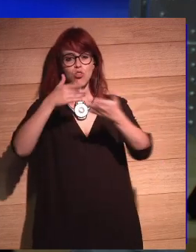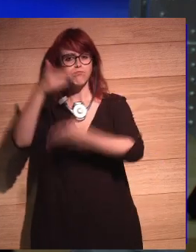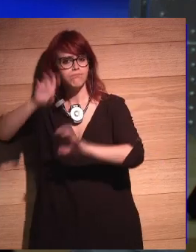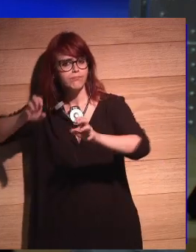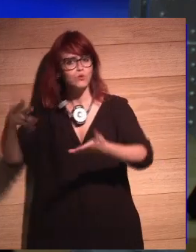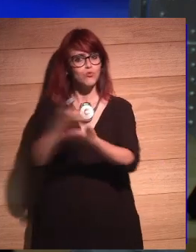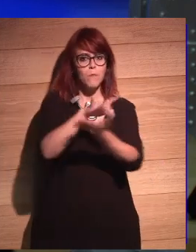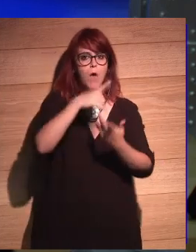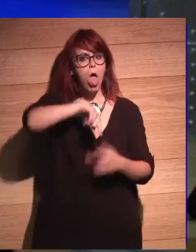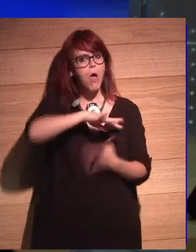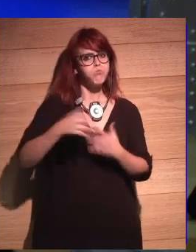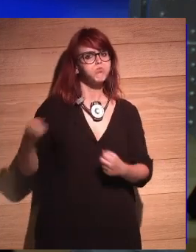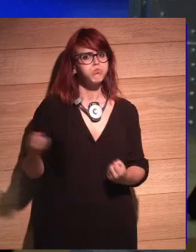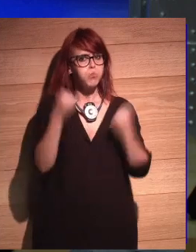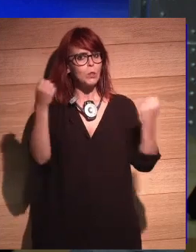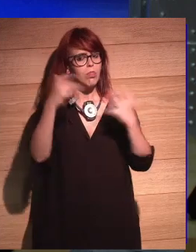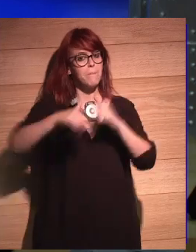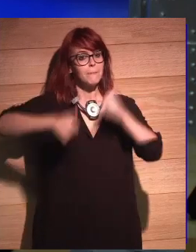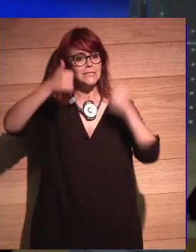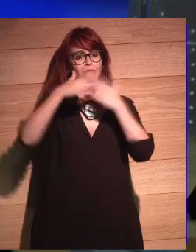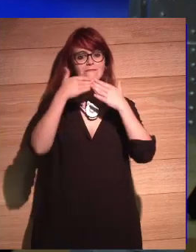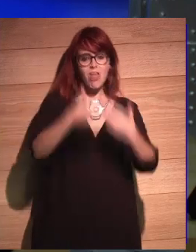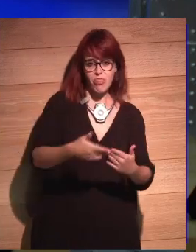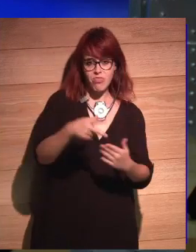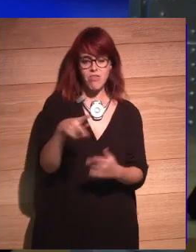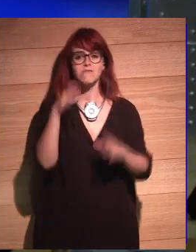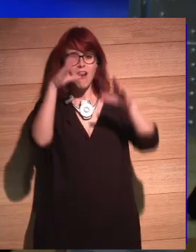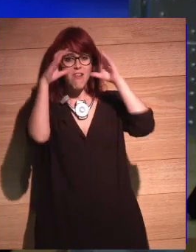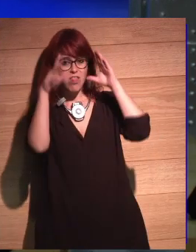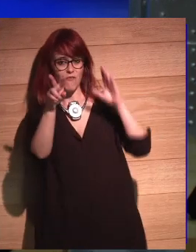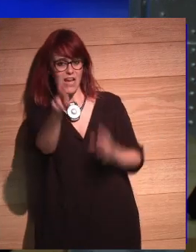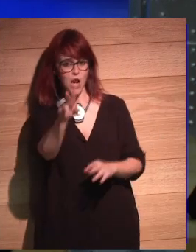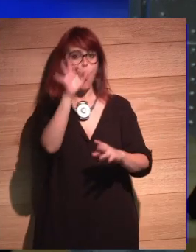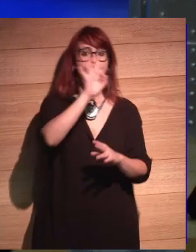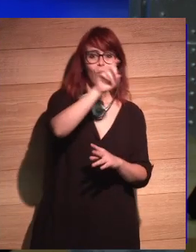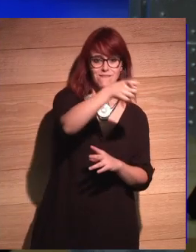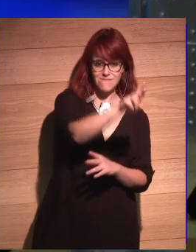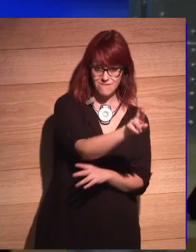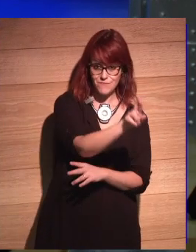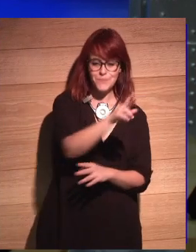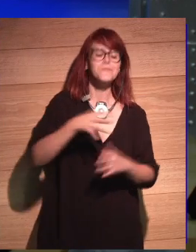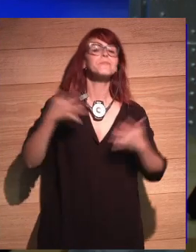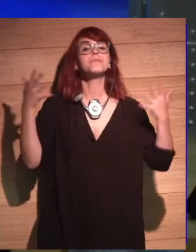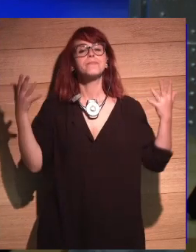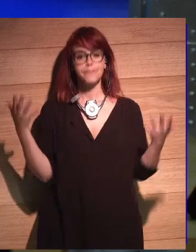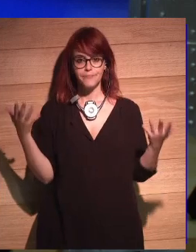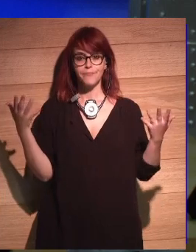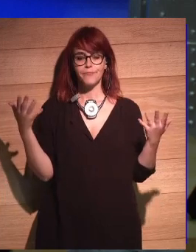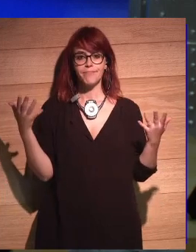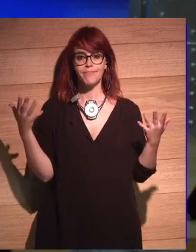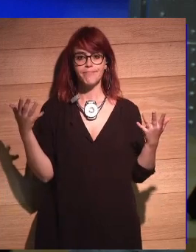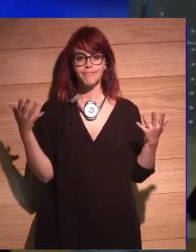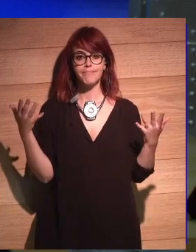seeing with VR and kind of AR. So we've got this focus in R&D around this